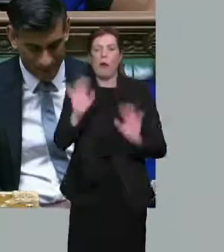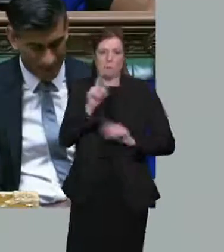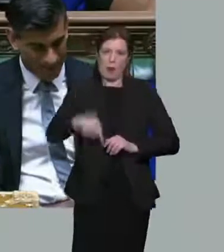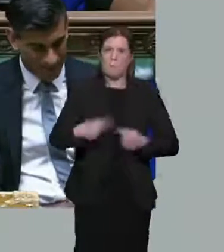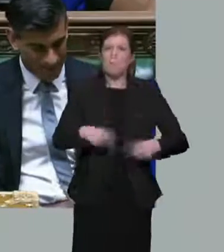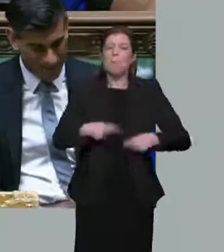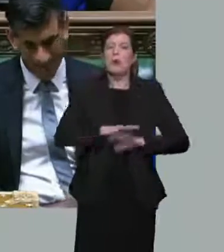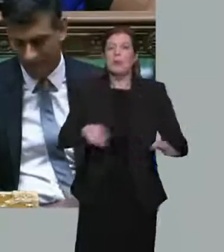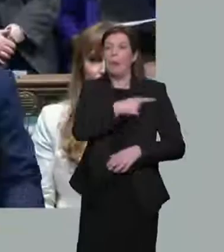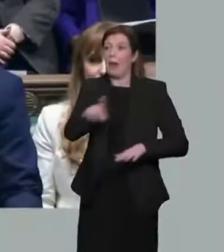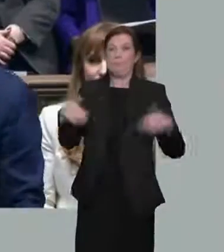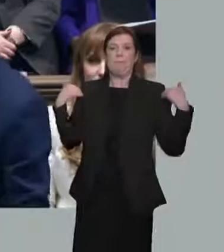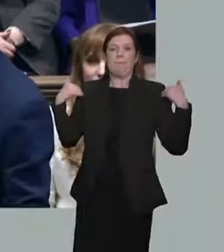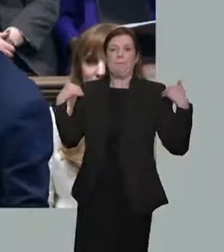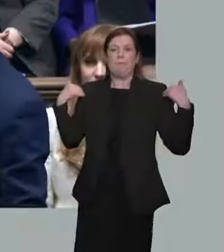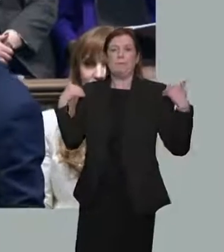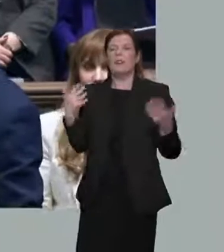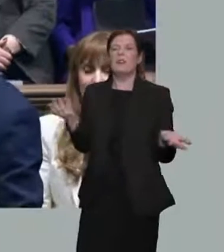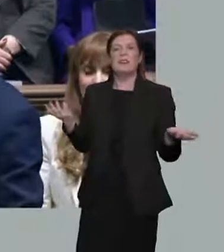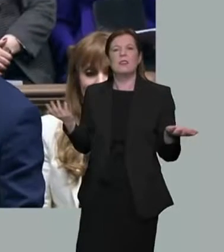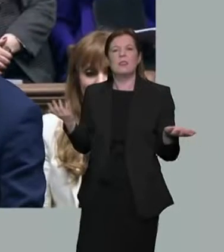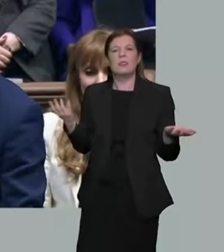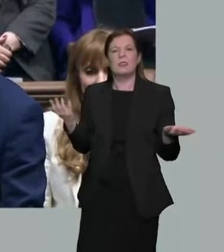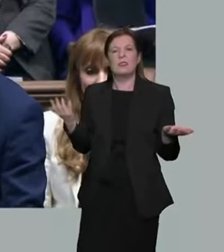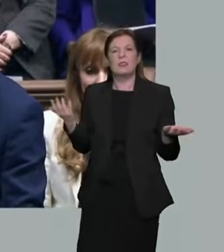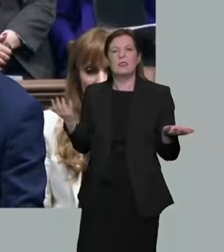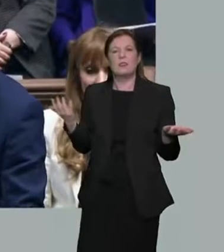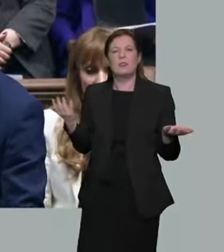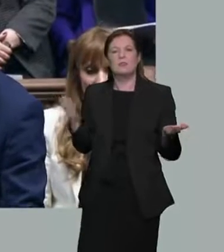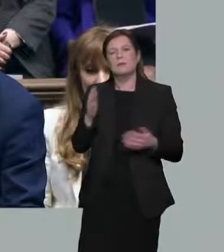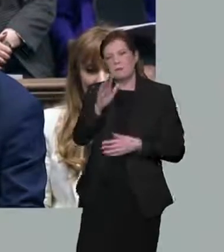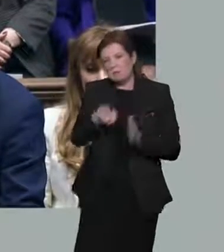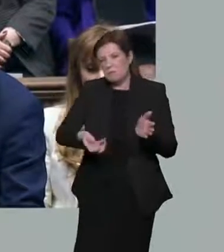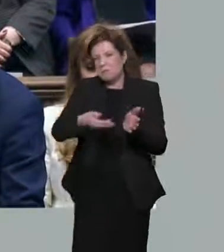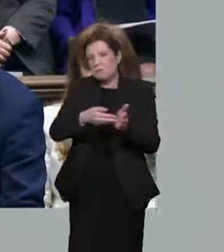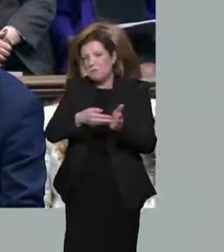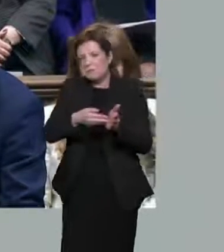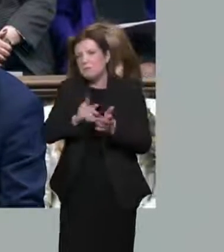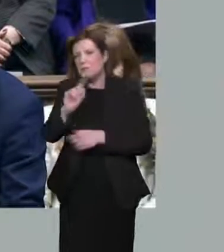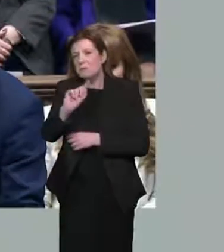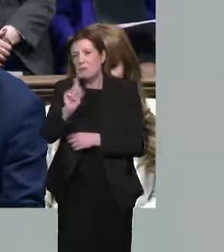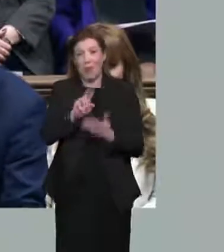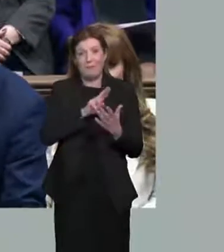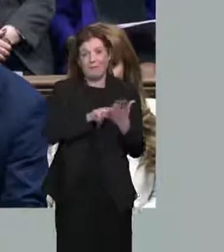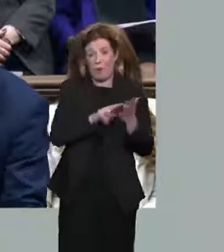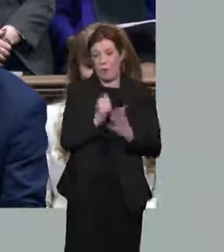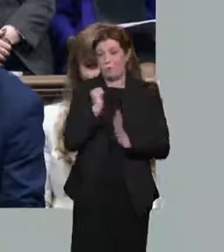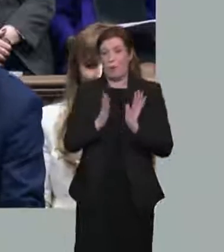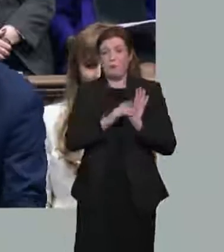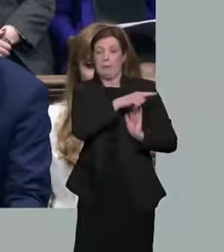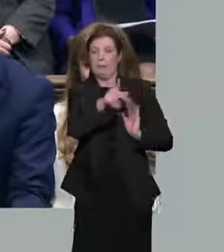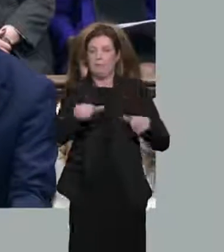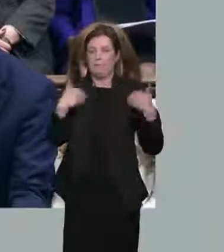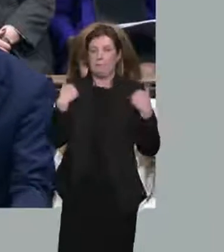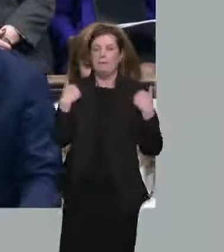did. And then, Mr. Speaker, to add insult to injury, after the vote, his party